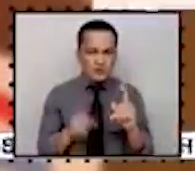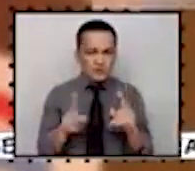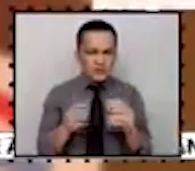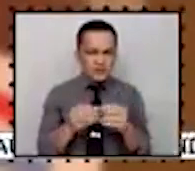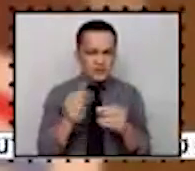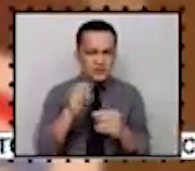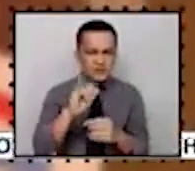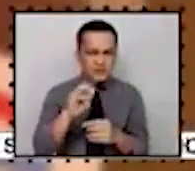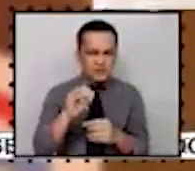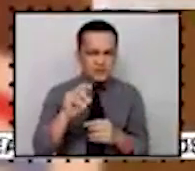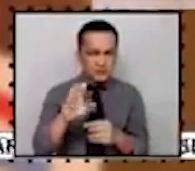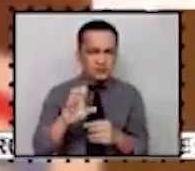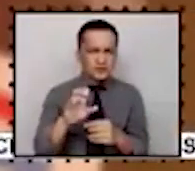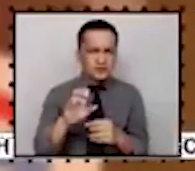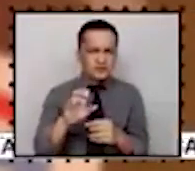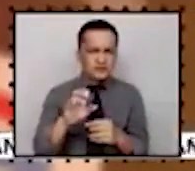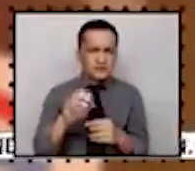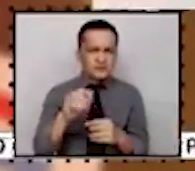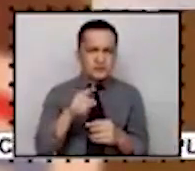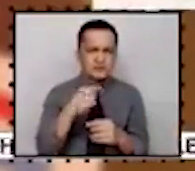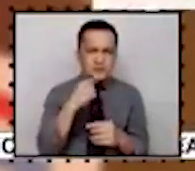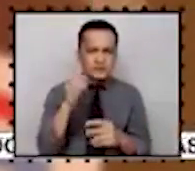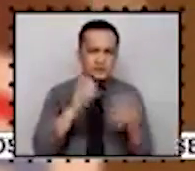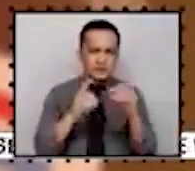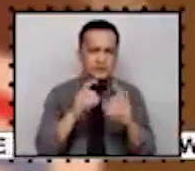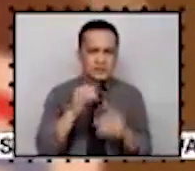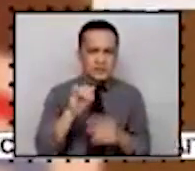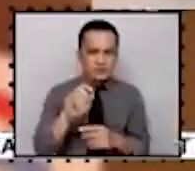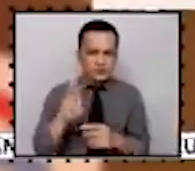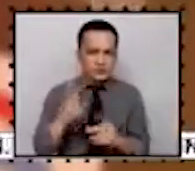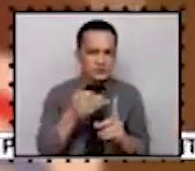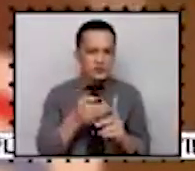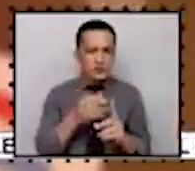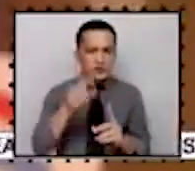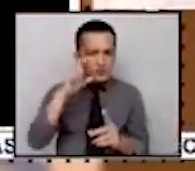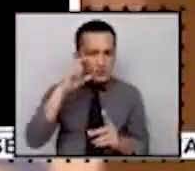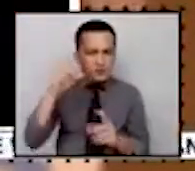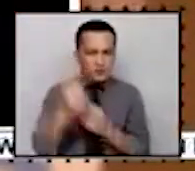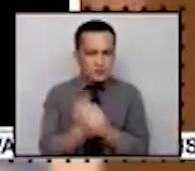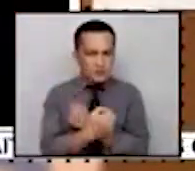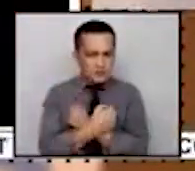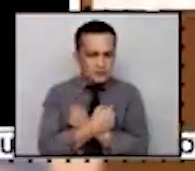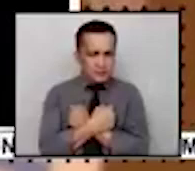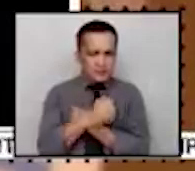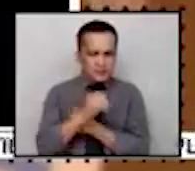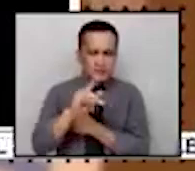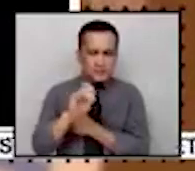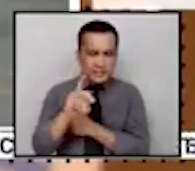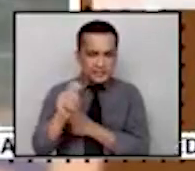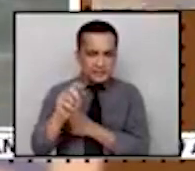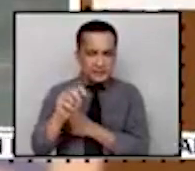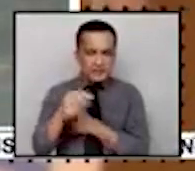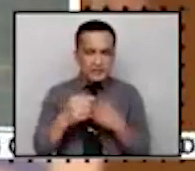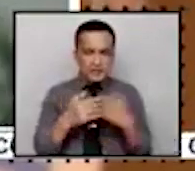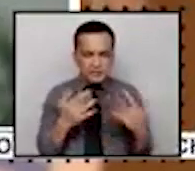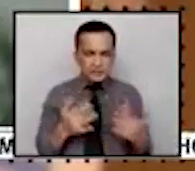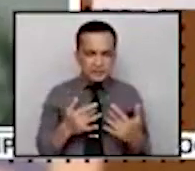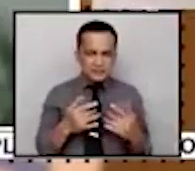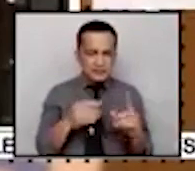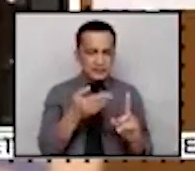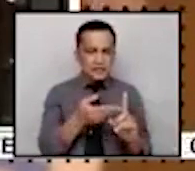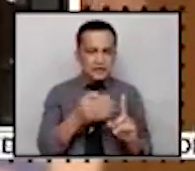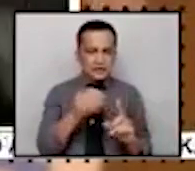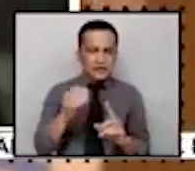and unforgettable drama ni IU, Moon Lovers Scarlet Heart Rail. IU plays the role of a girl na